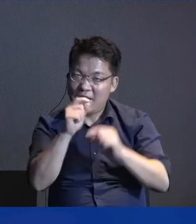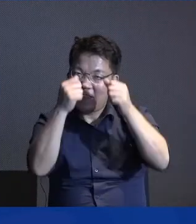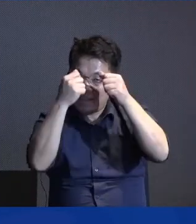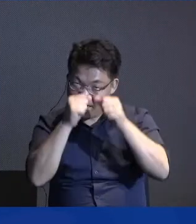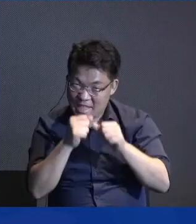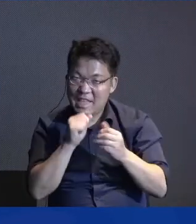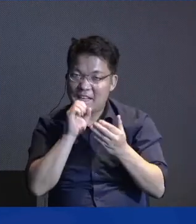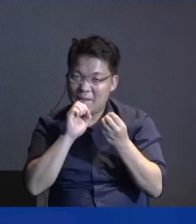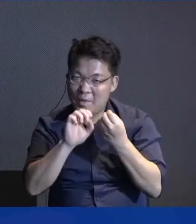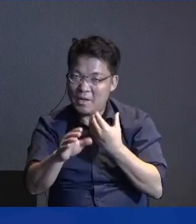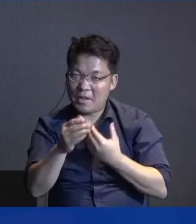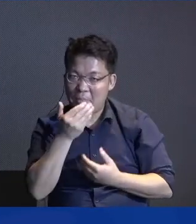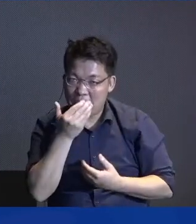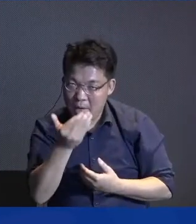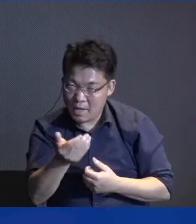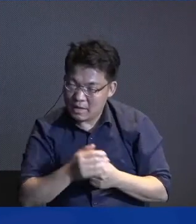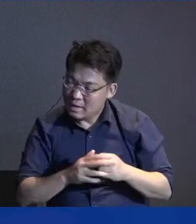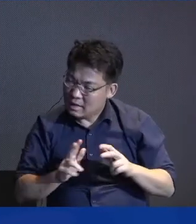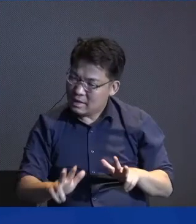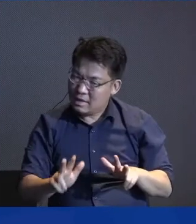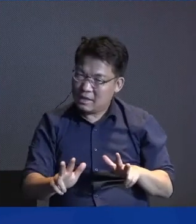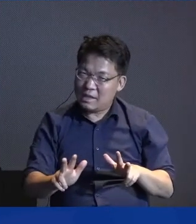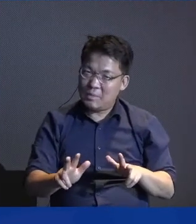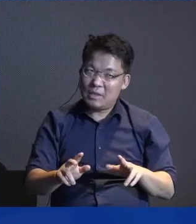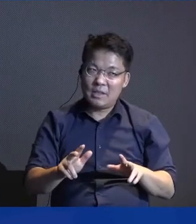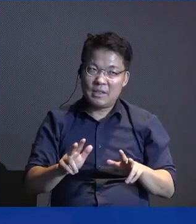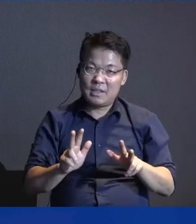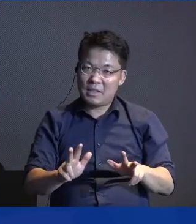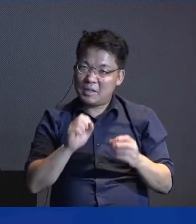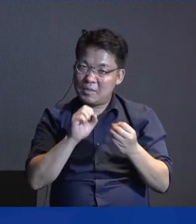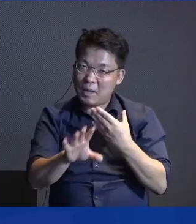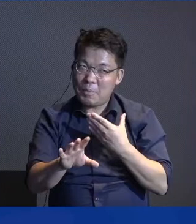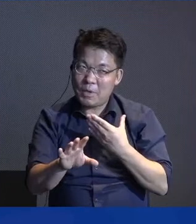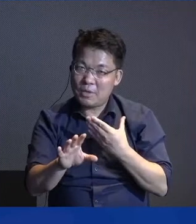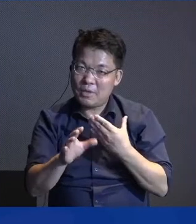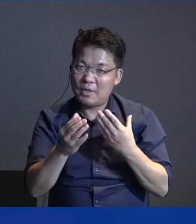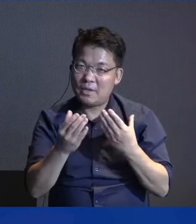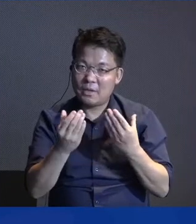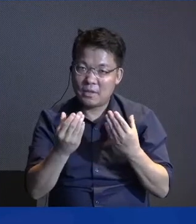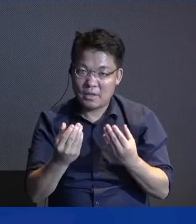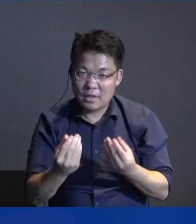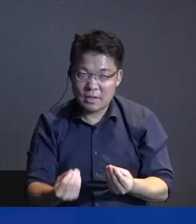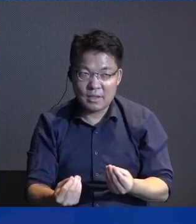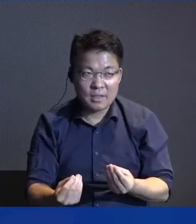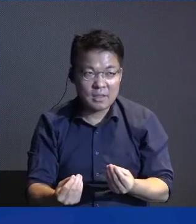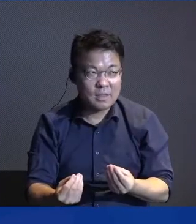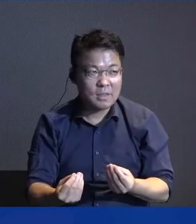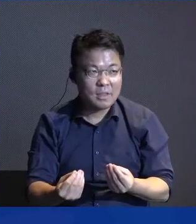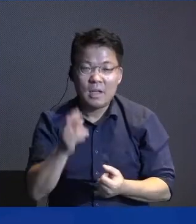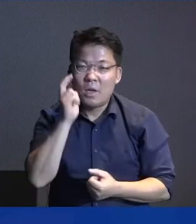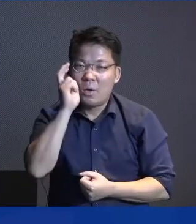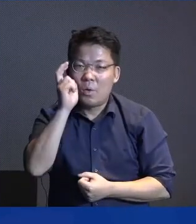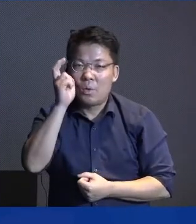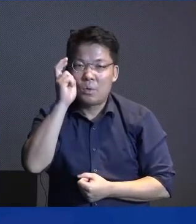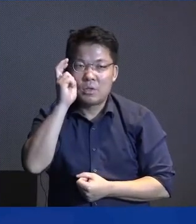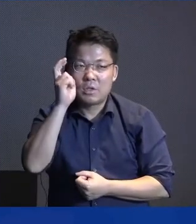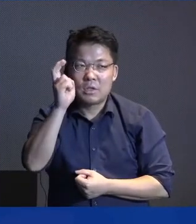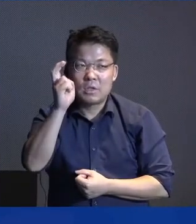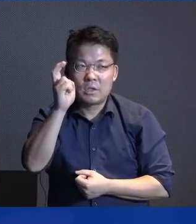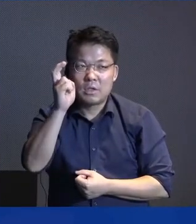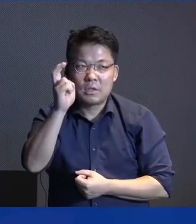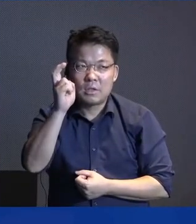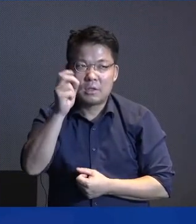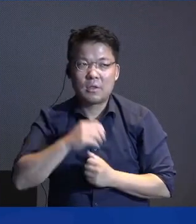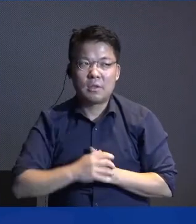just stop or listen more opinion from